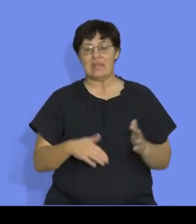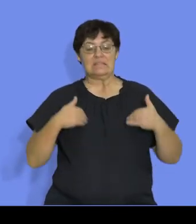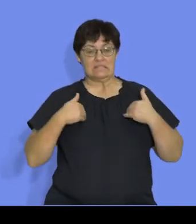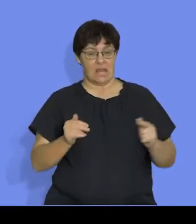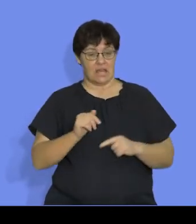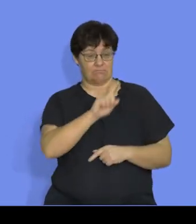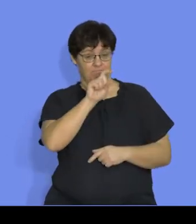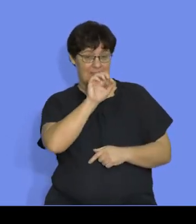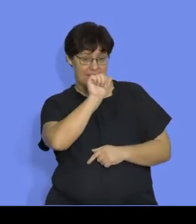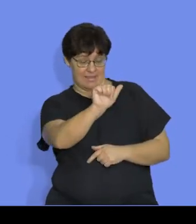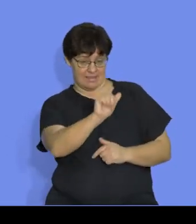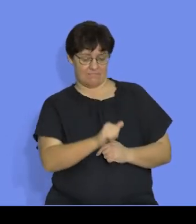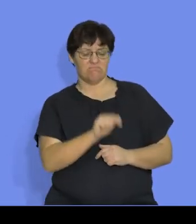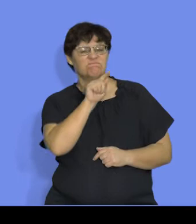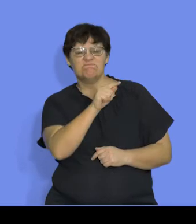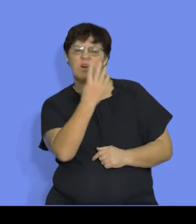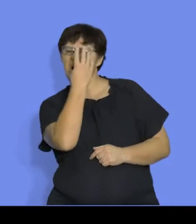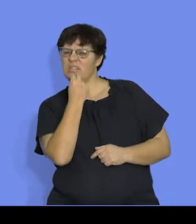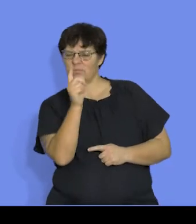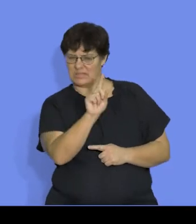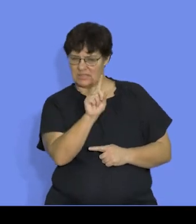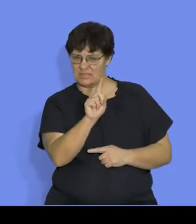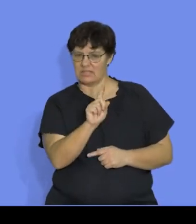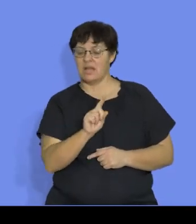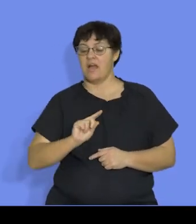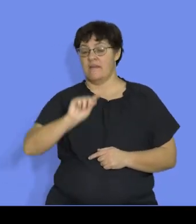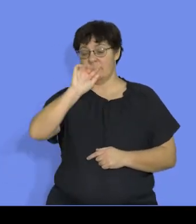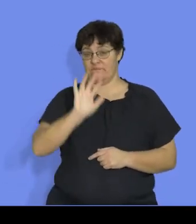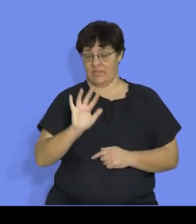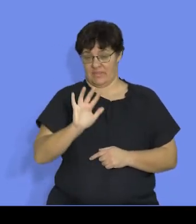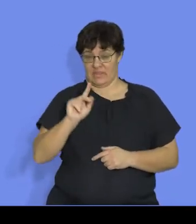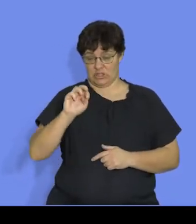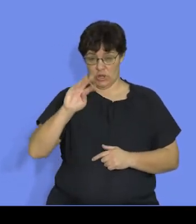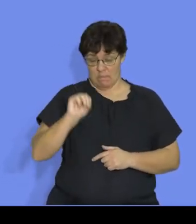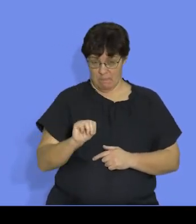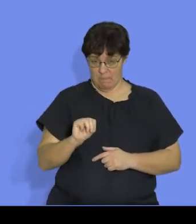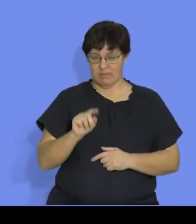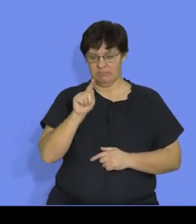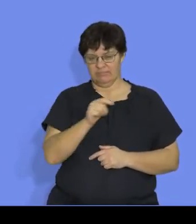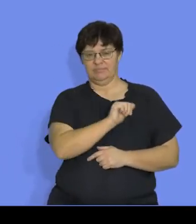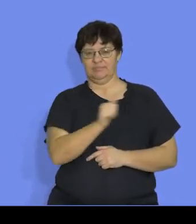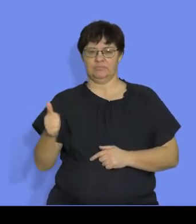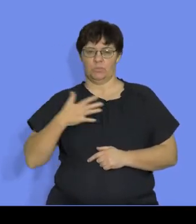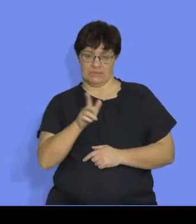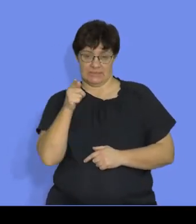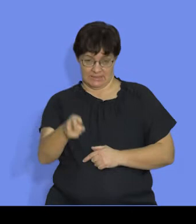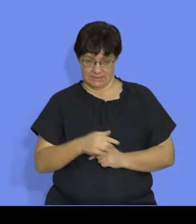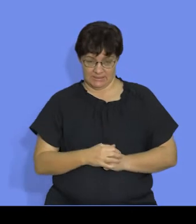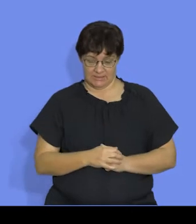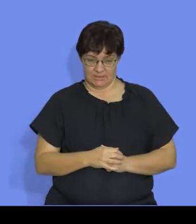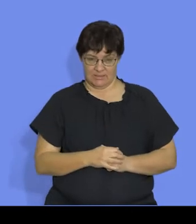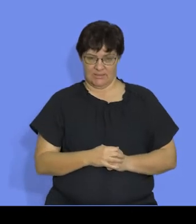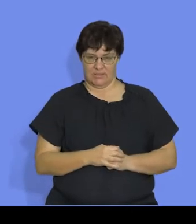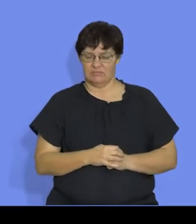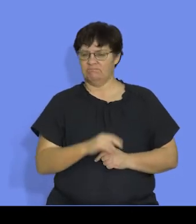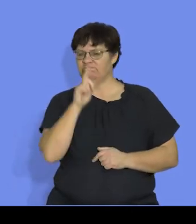A. A is asking us to write down the fifth term of the sequence. So we're